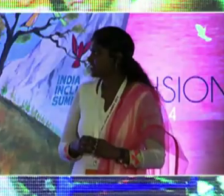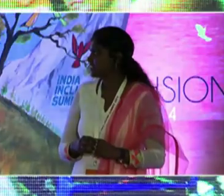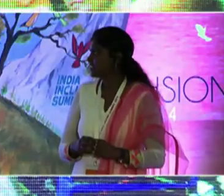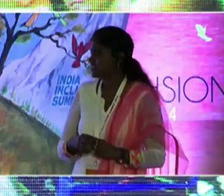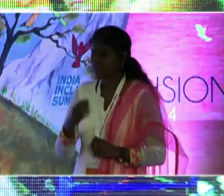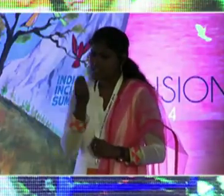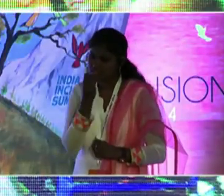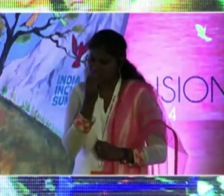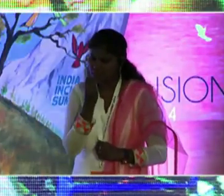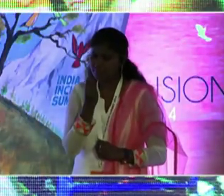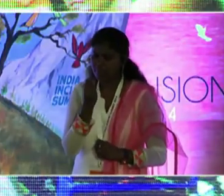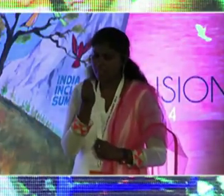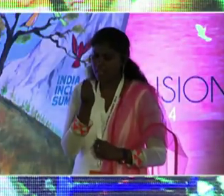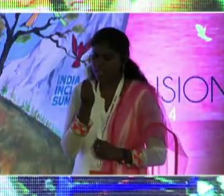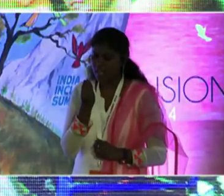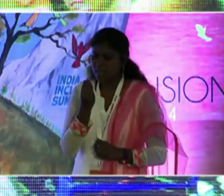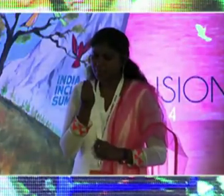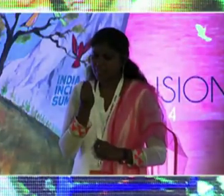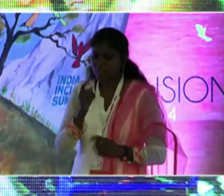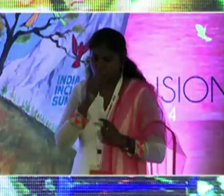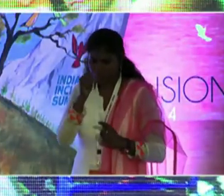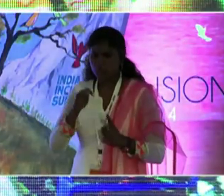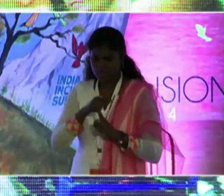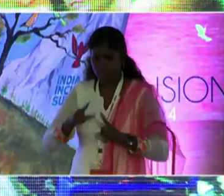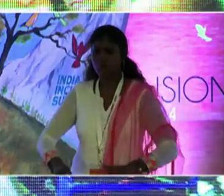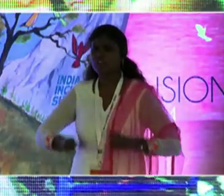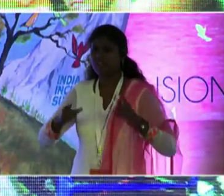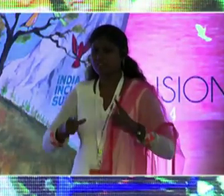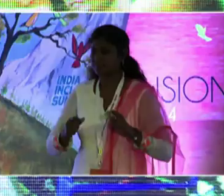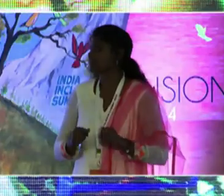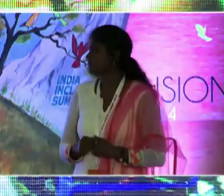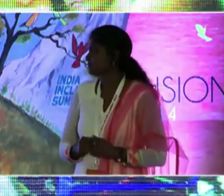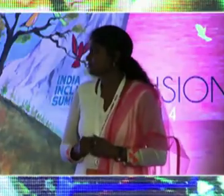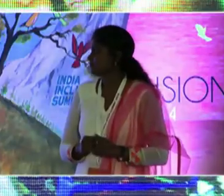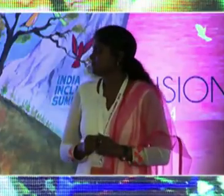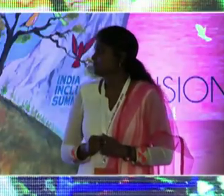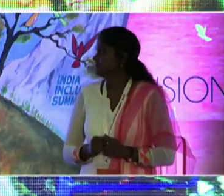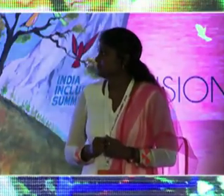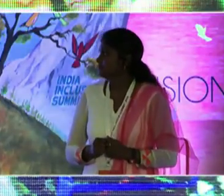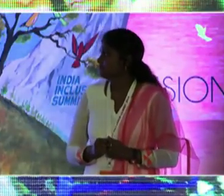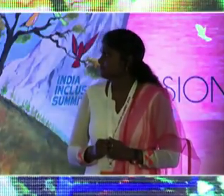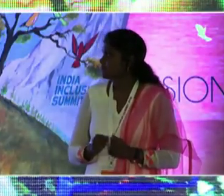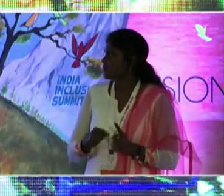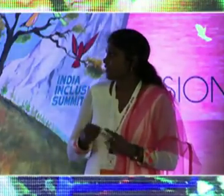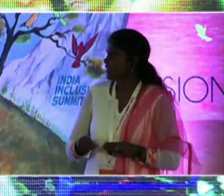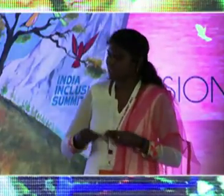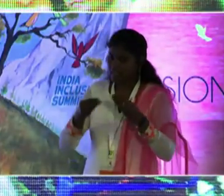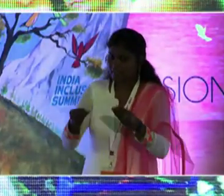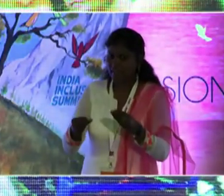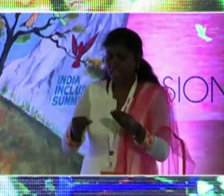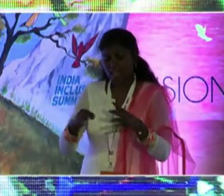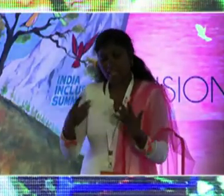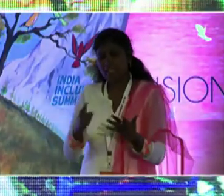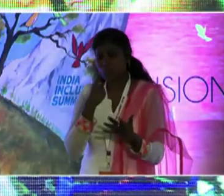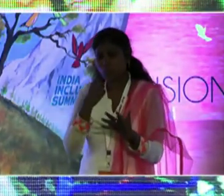very important fact of life through Ashwin. A small but timely help that what we render to the people who need it